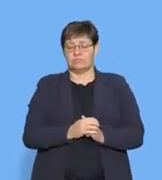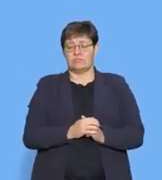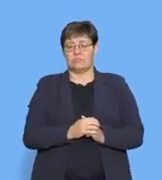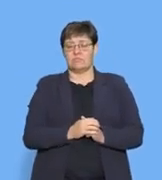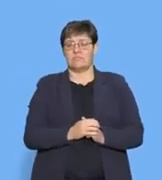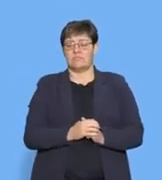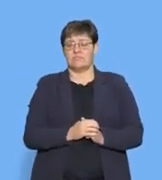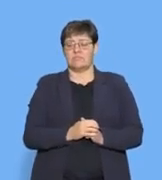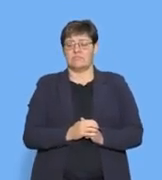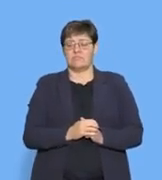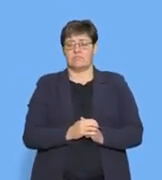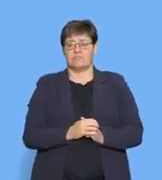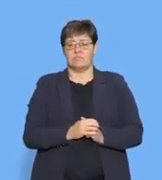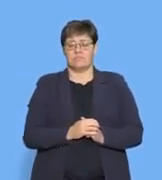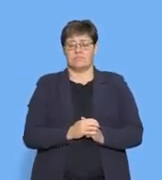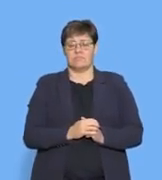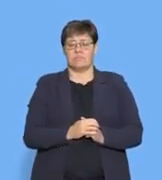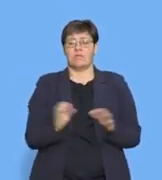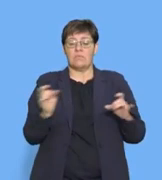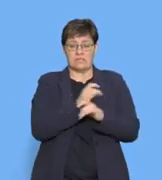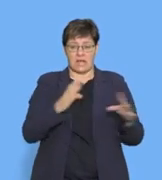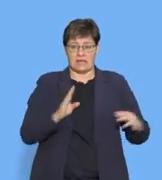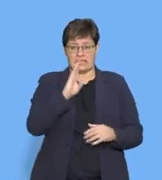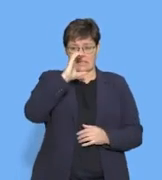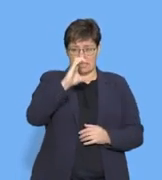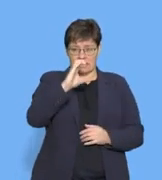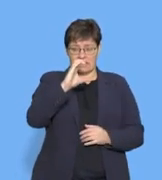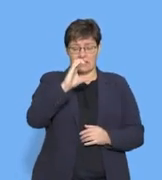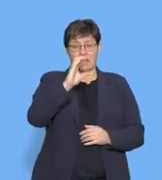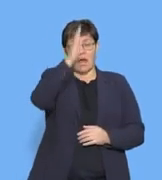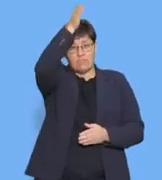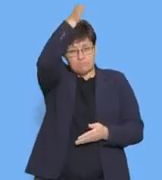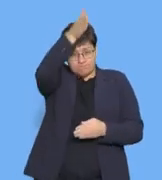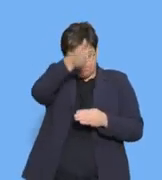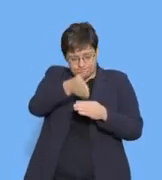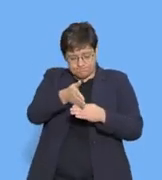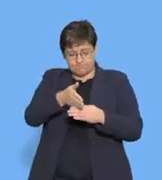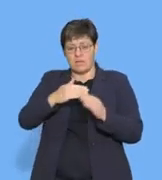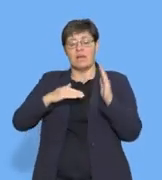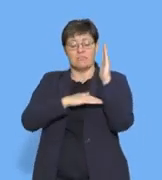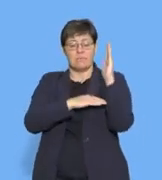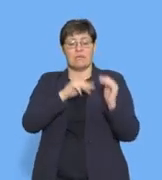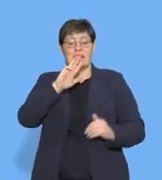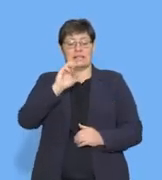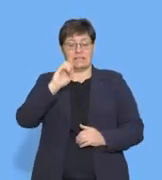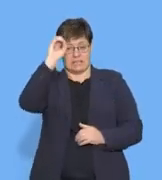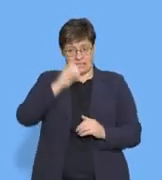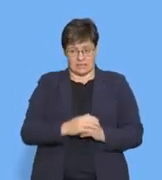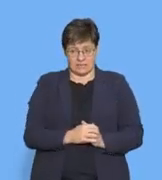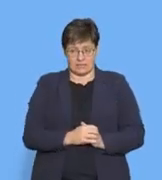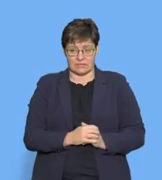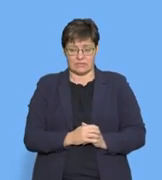C. So what that means is we go to the drawing and we begin at C and we draw a perpendicular